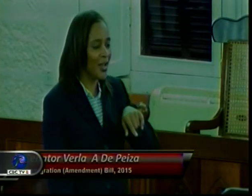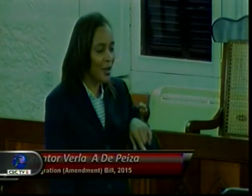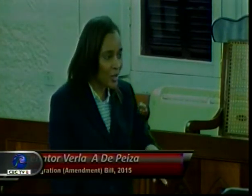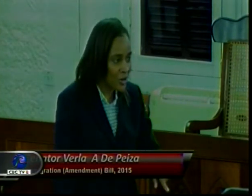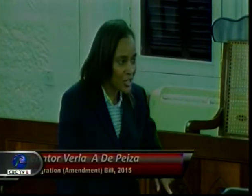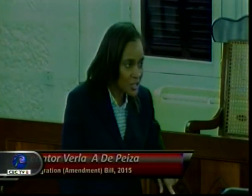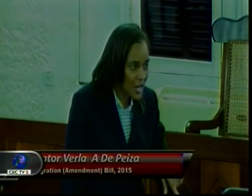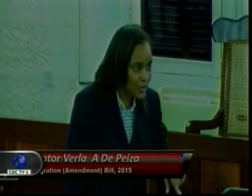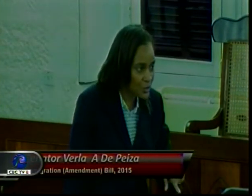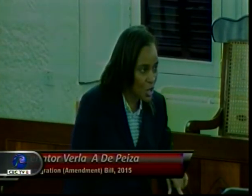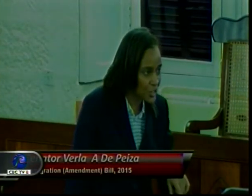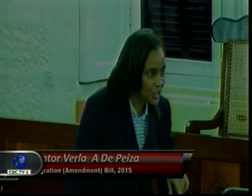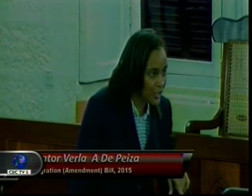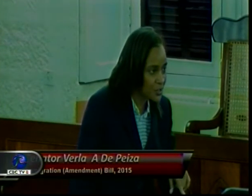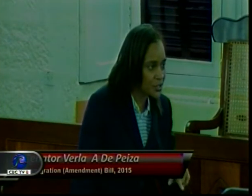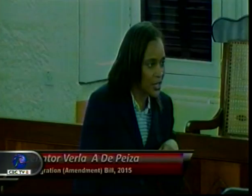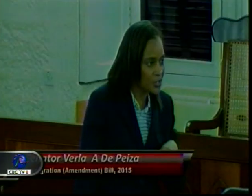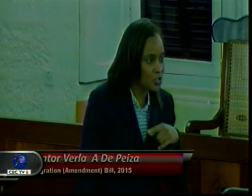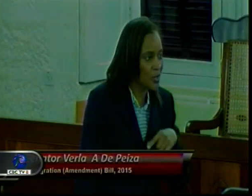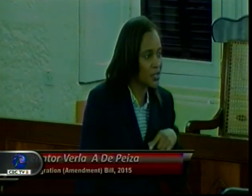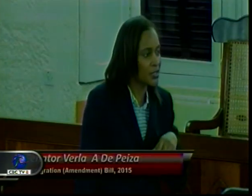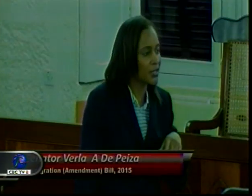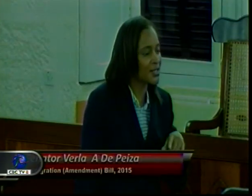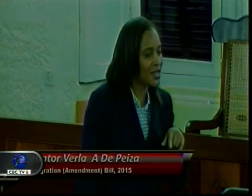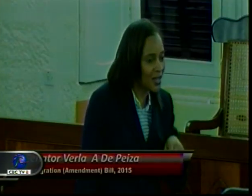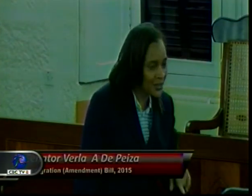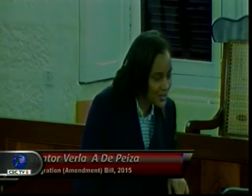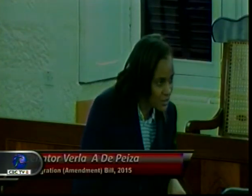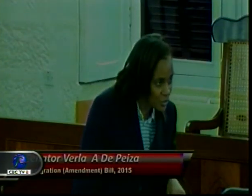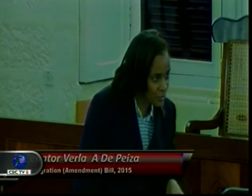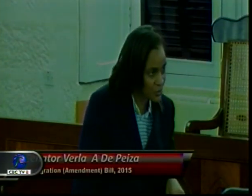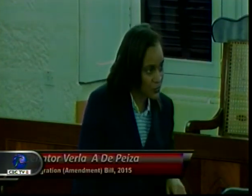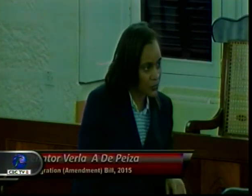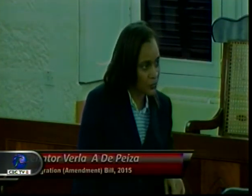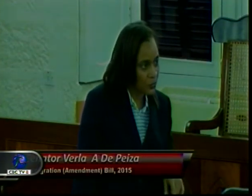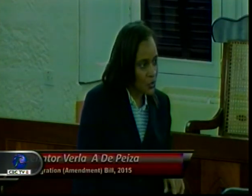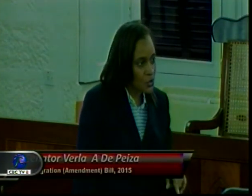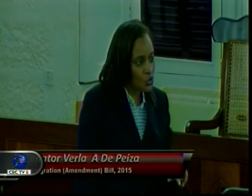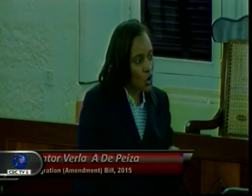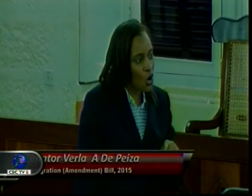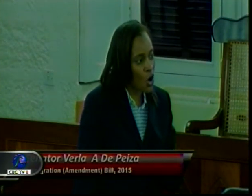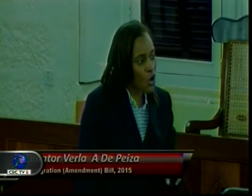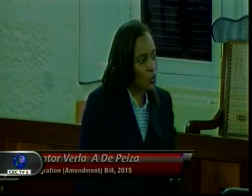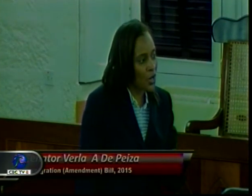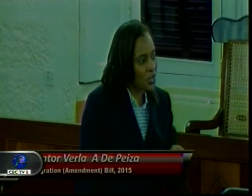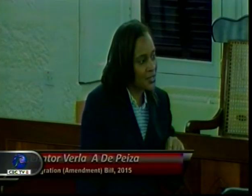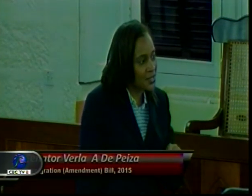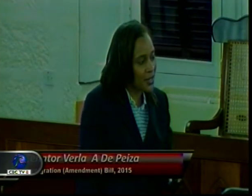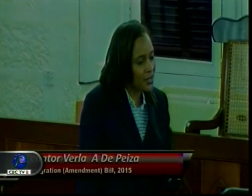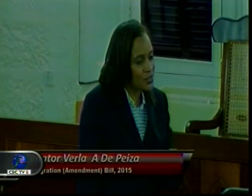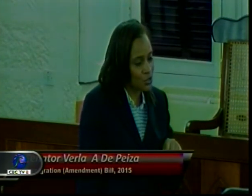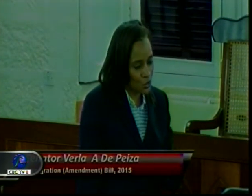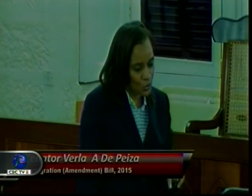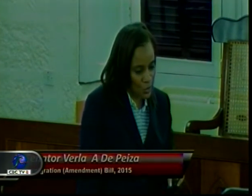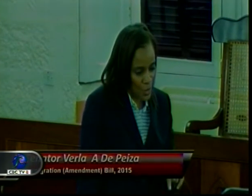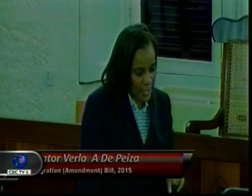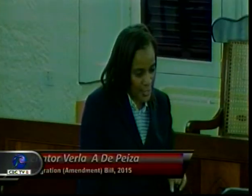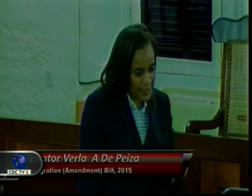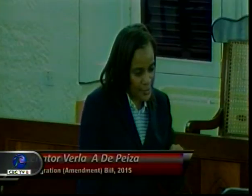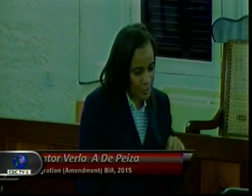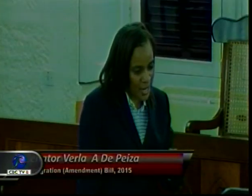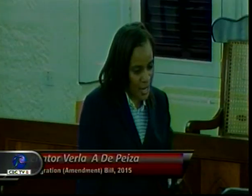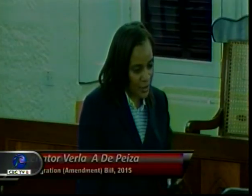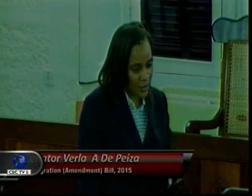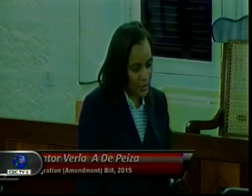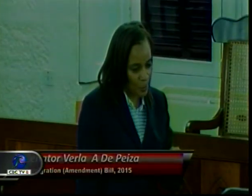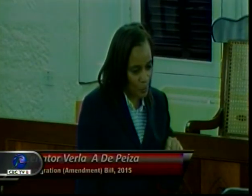against the Immigration Act do not change. Section 29 is undisturbed. So all we are seeking to do is